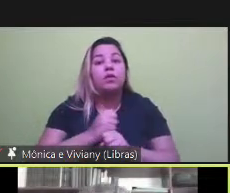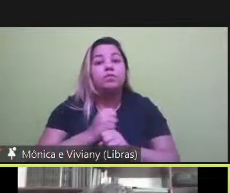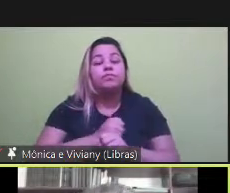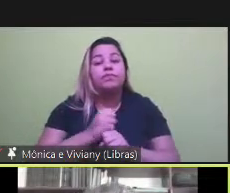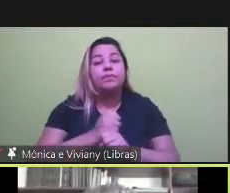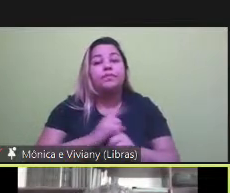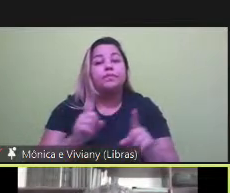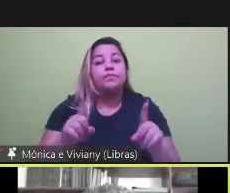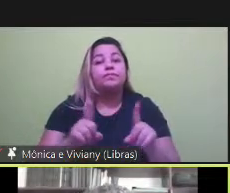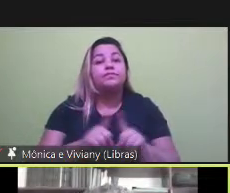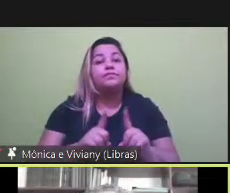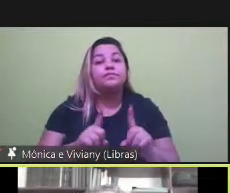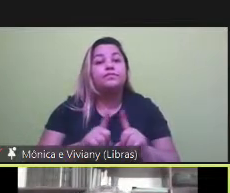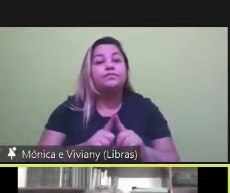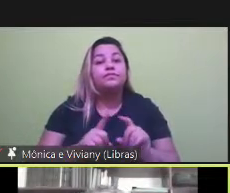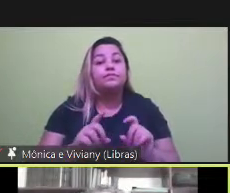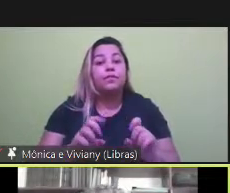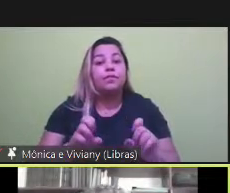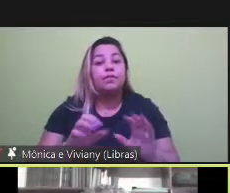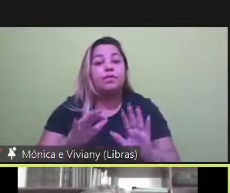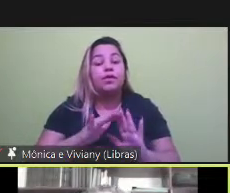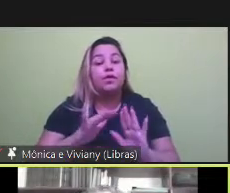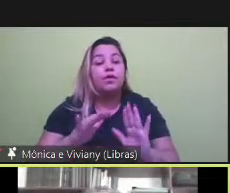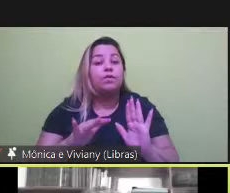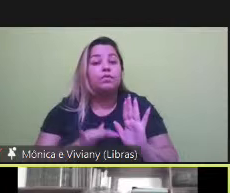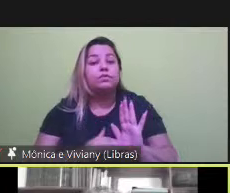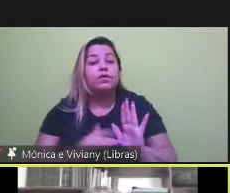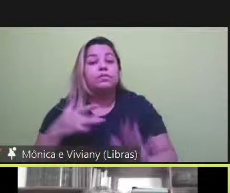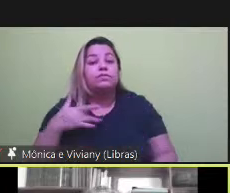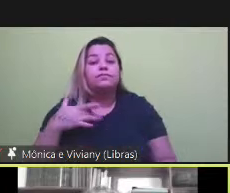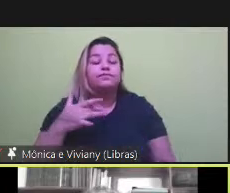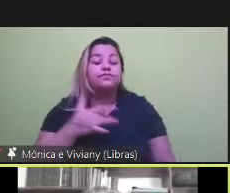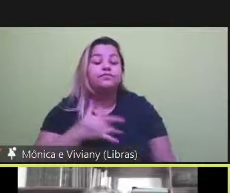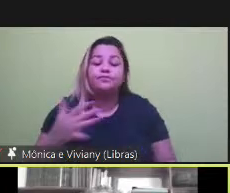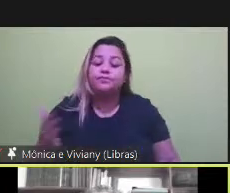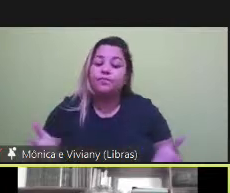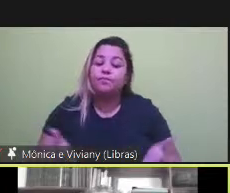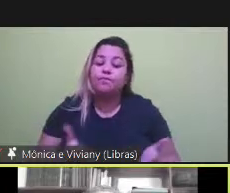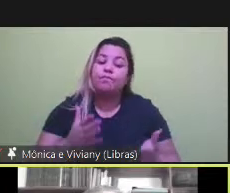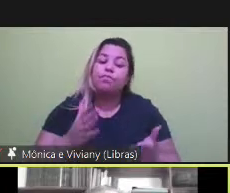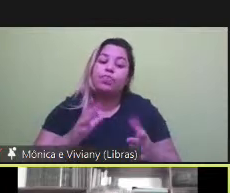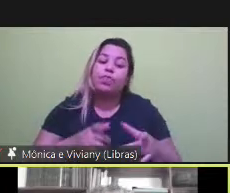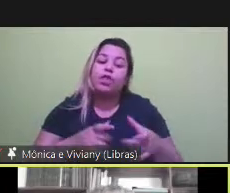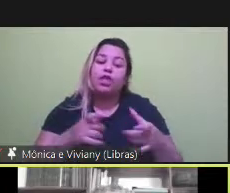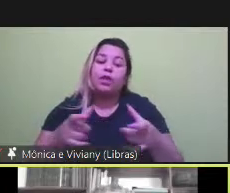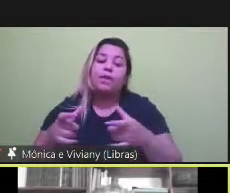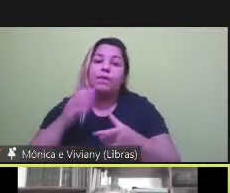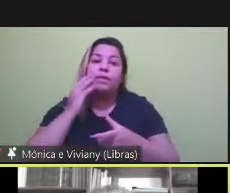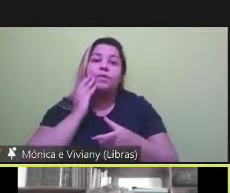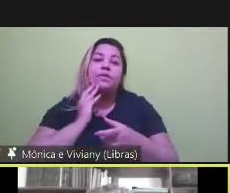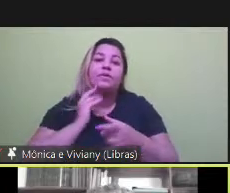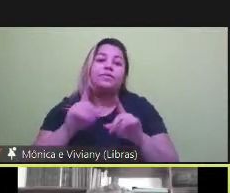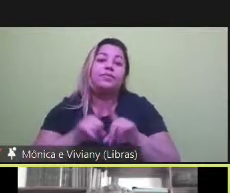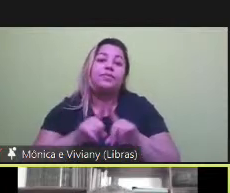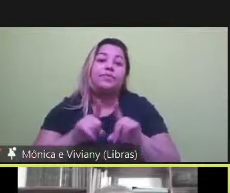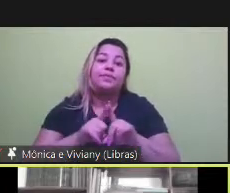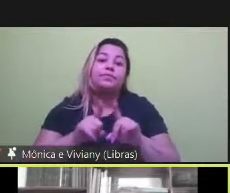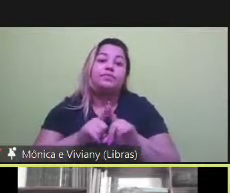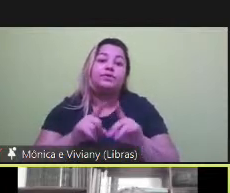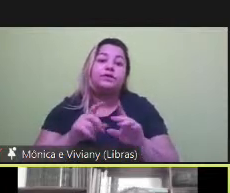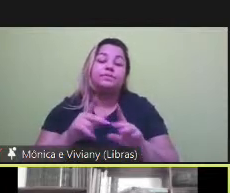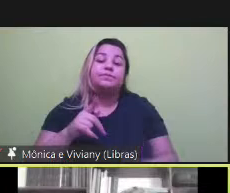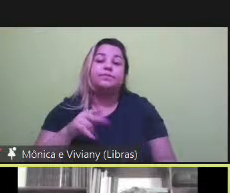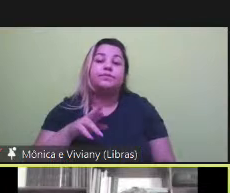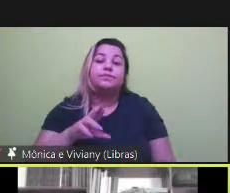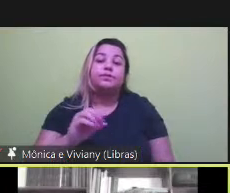the core element was the health promotion team. So every school that had this plan,